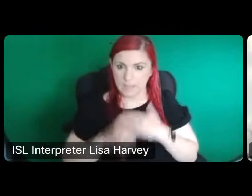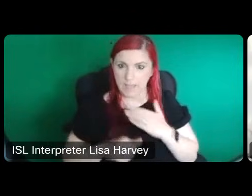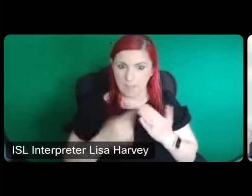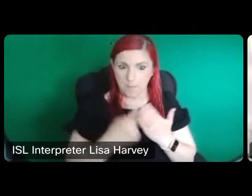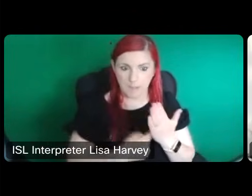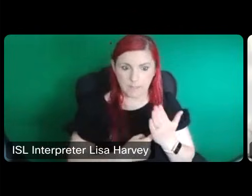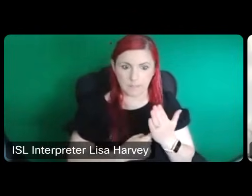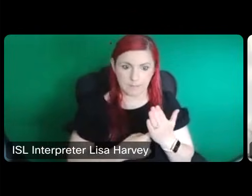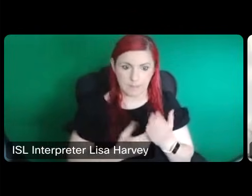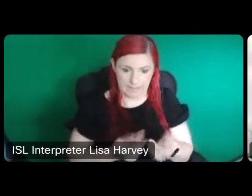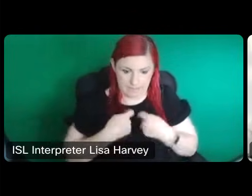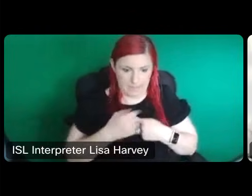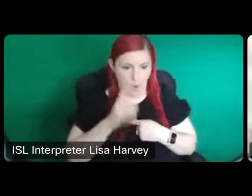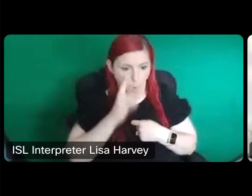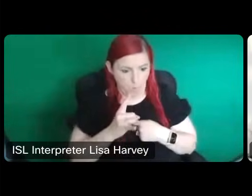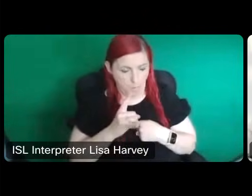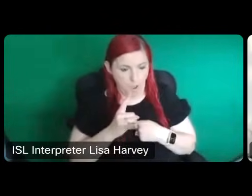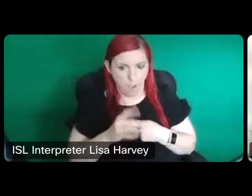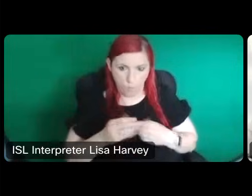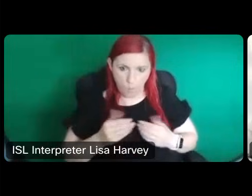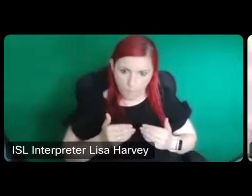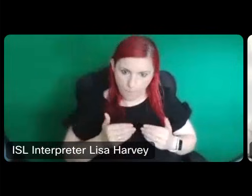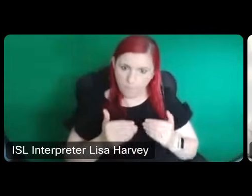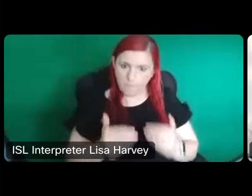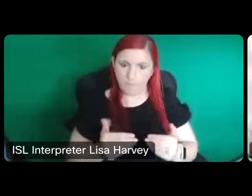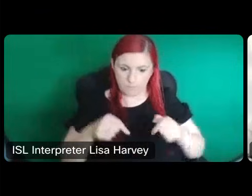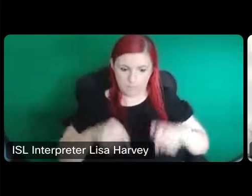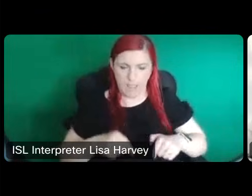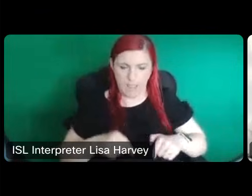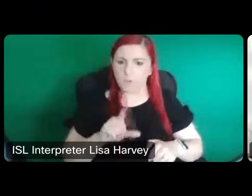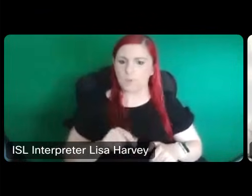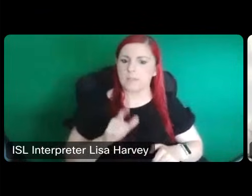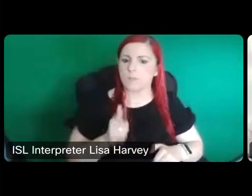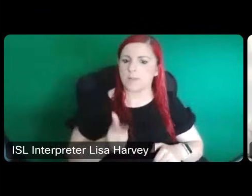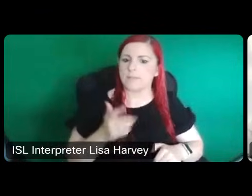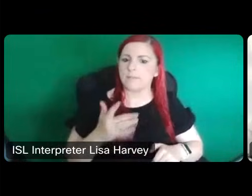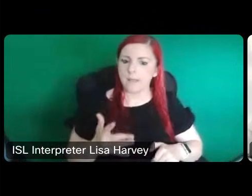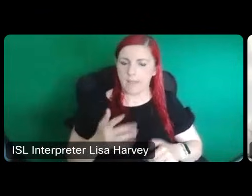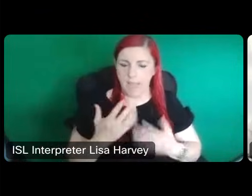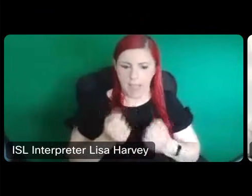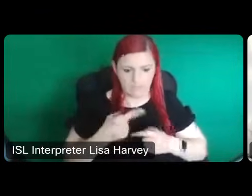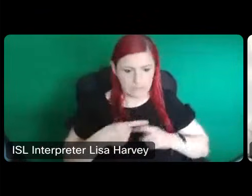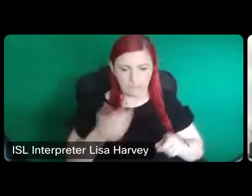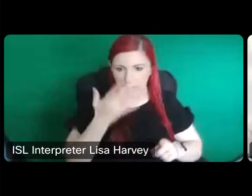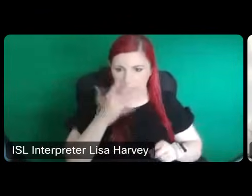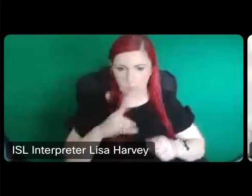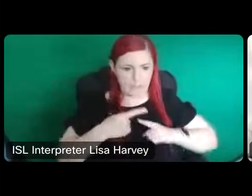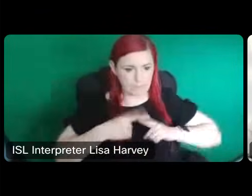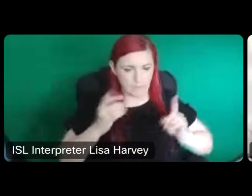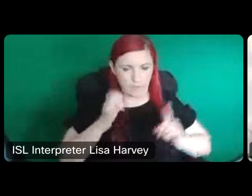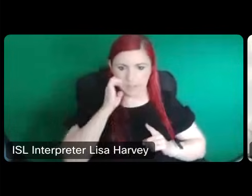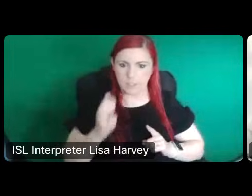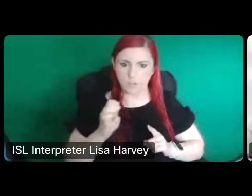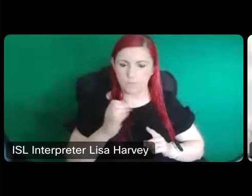forward. Satar et al. In 2020 found that there is a difference in attitudes and expectations between patients and